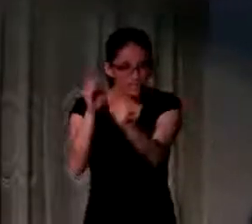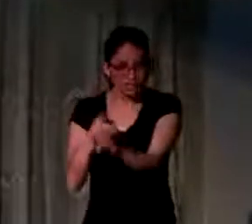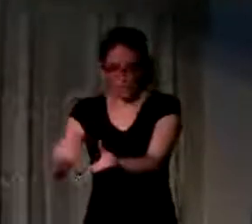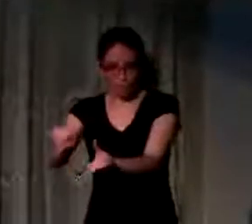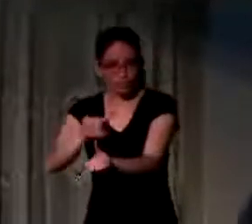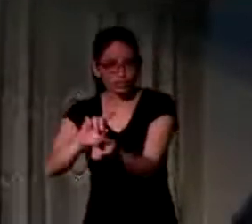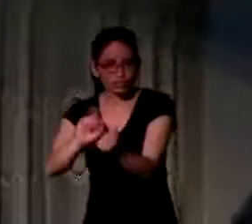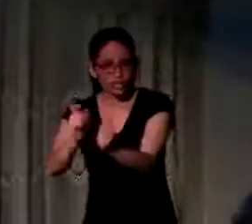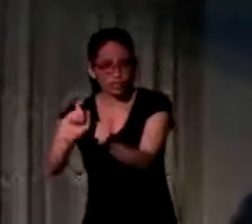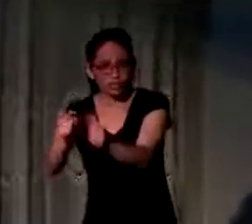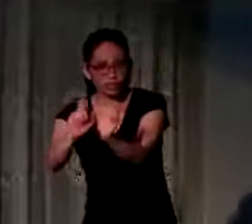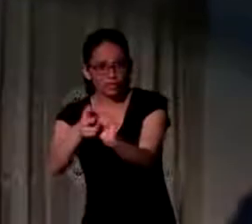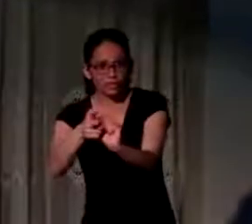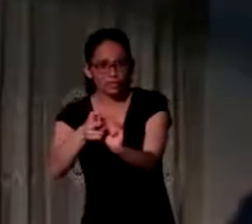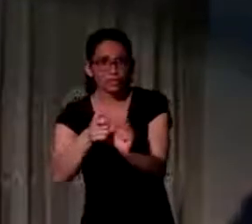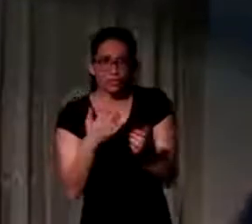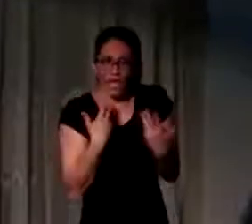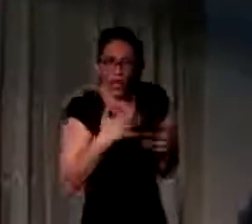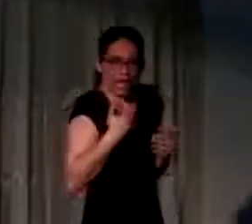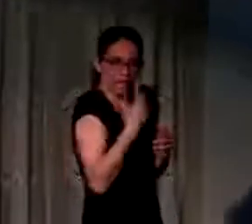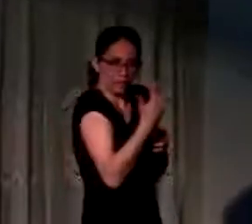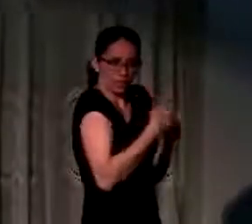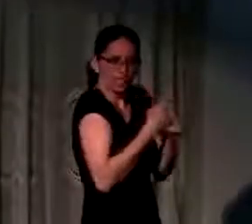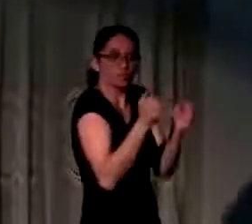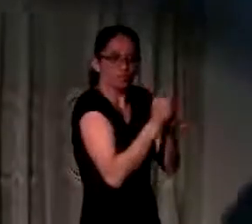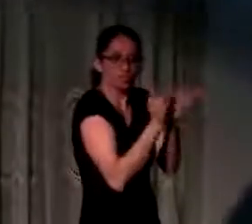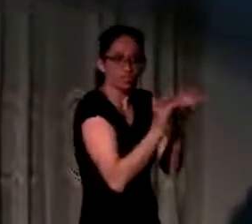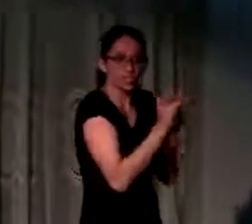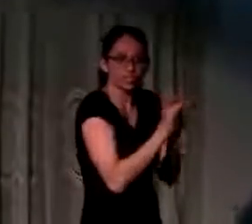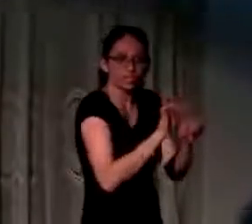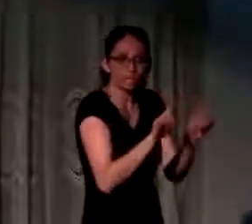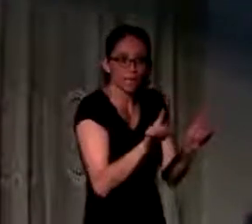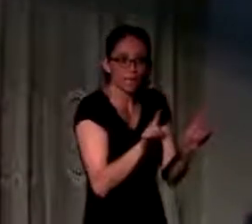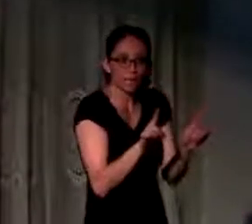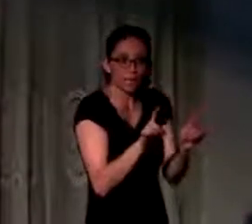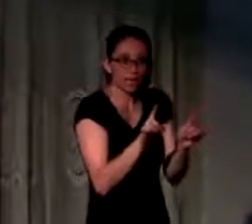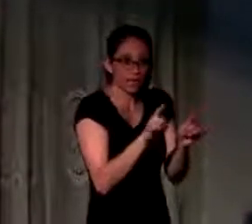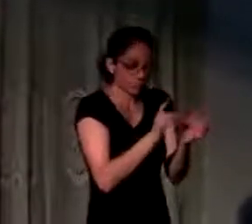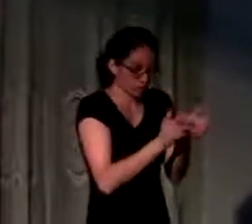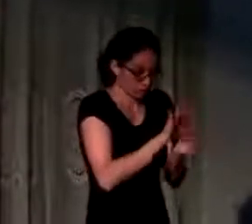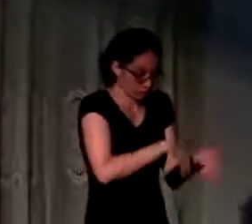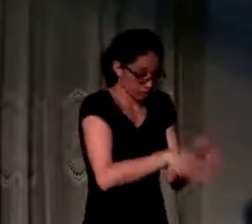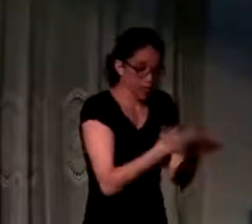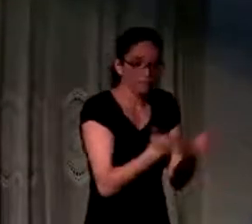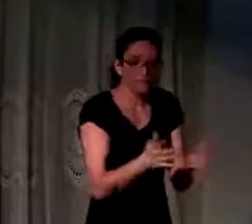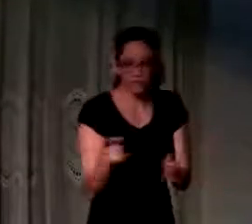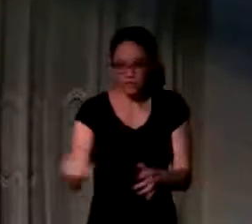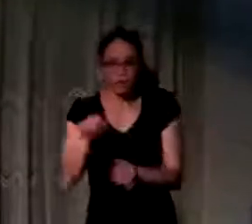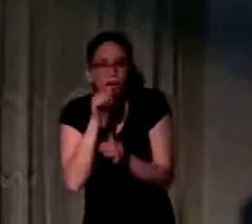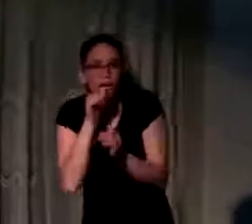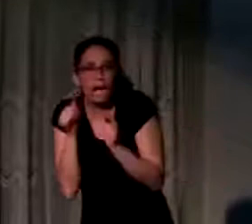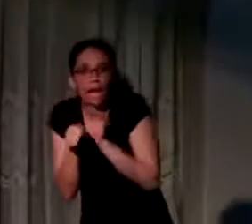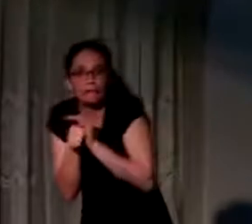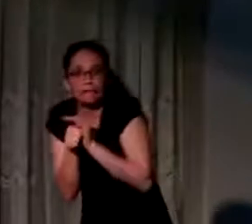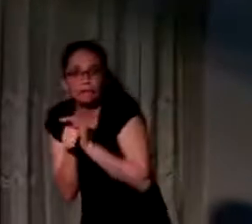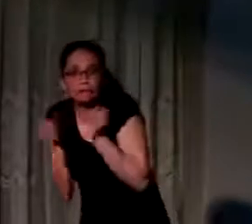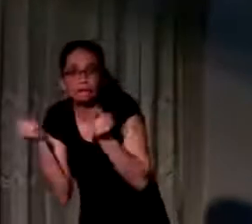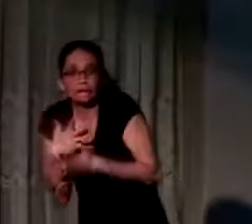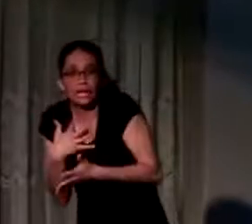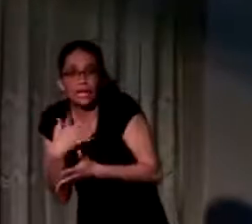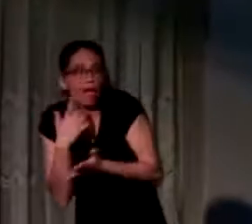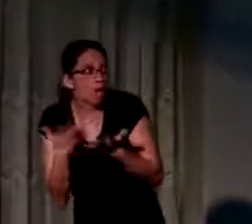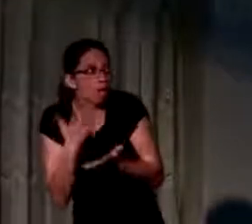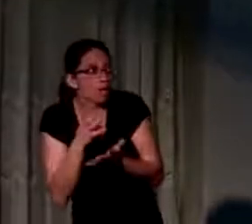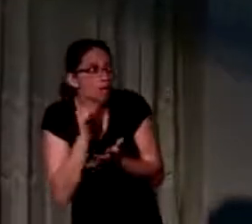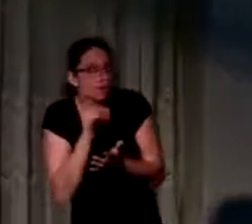teaching, but what were they doing after Jesus was dead? Hiding. They were afraid. Everything they thought was wrong. It was